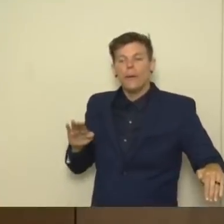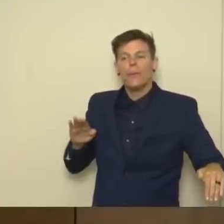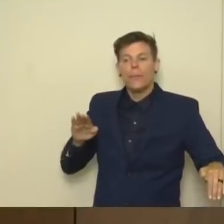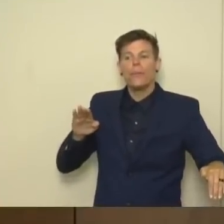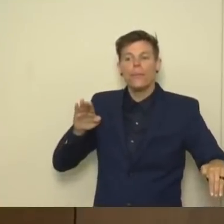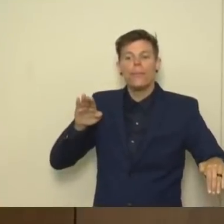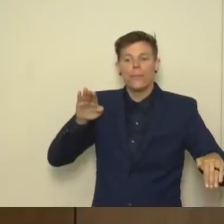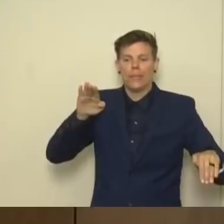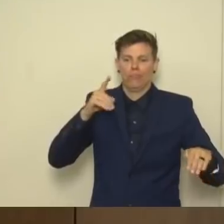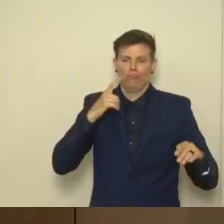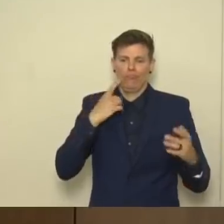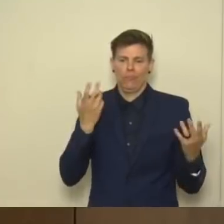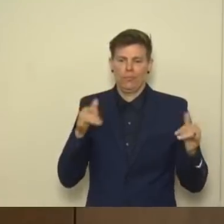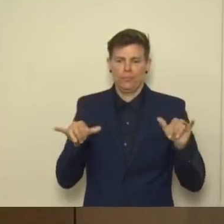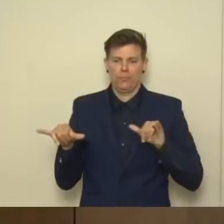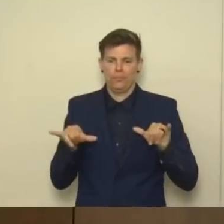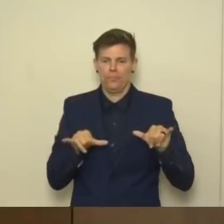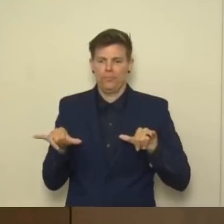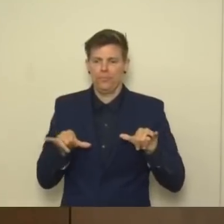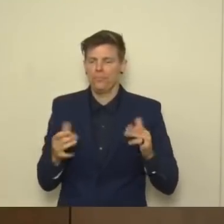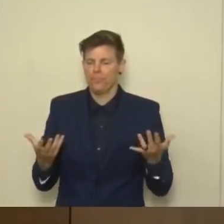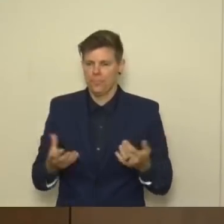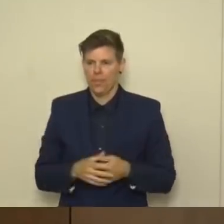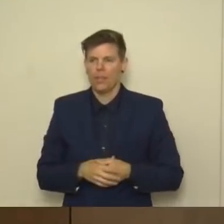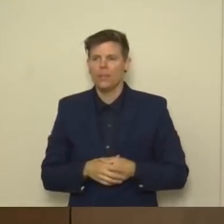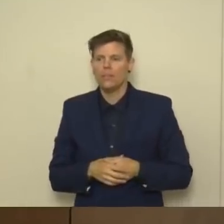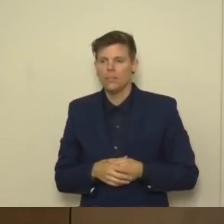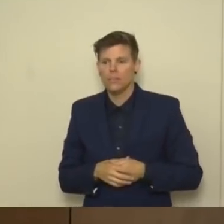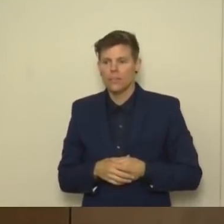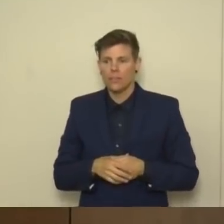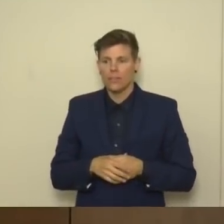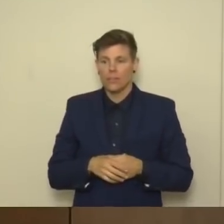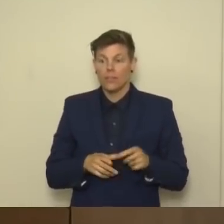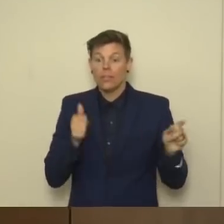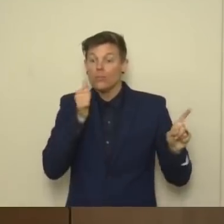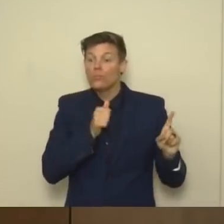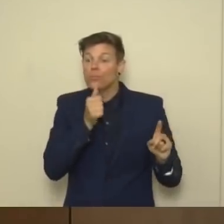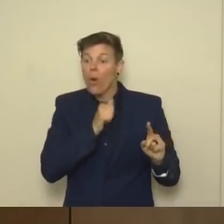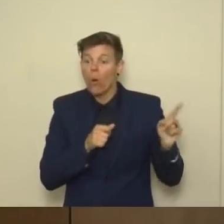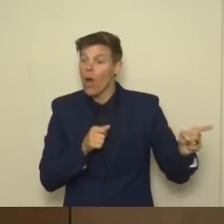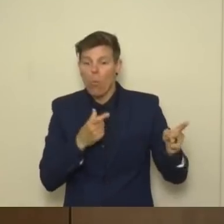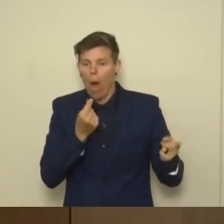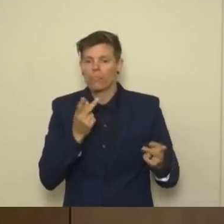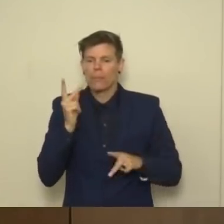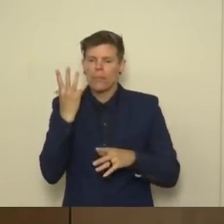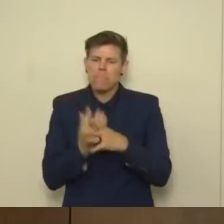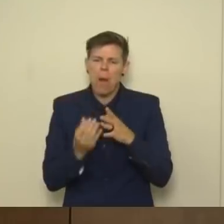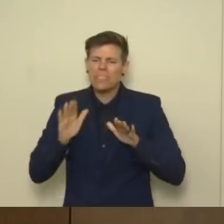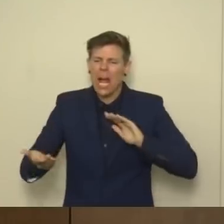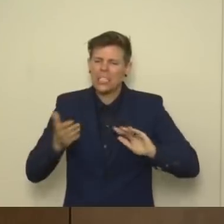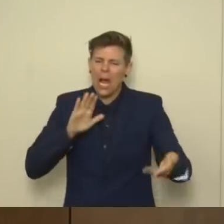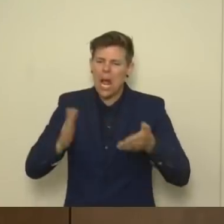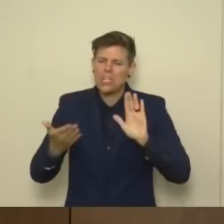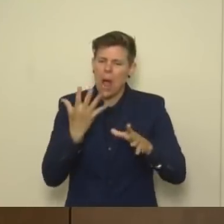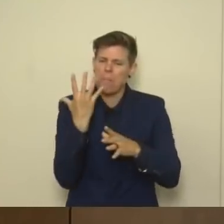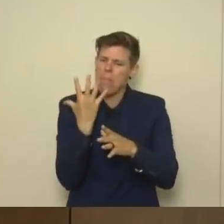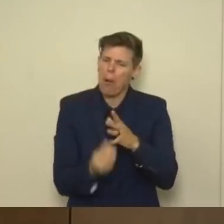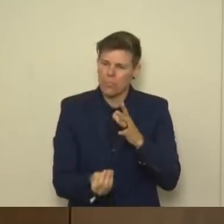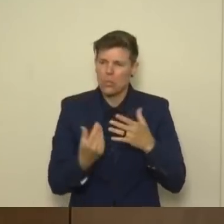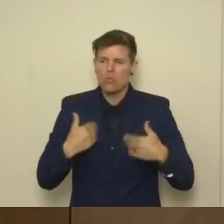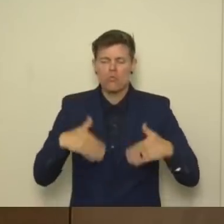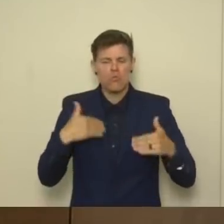You also have far more people who died, far more people in the hospital, far more people with